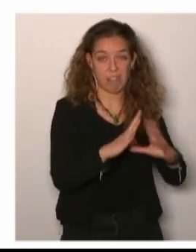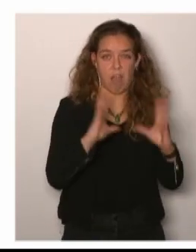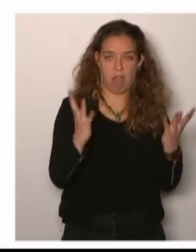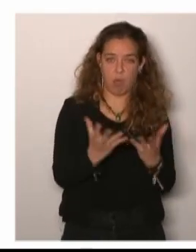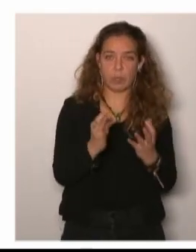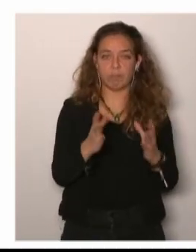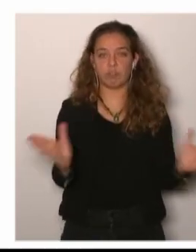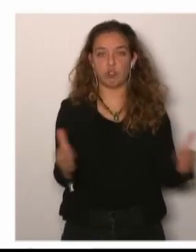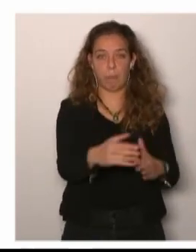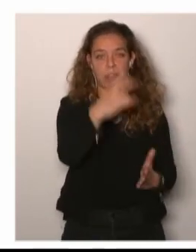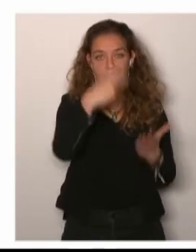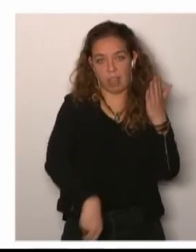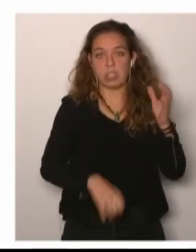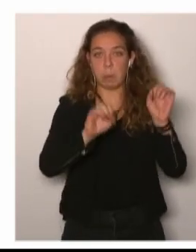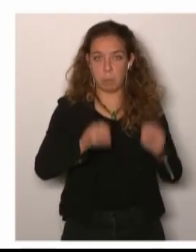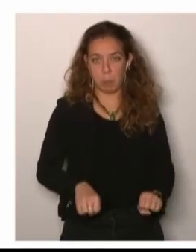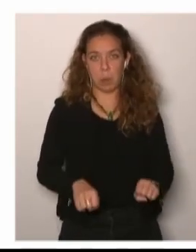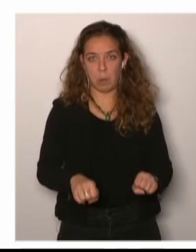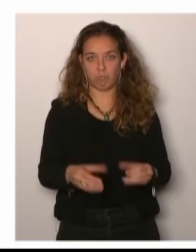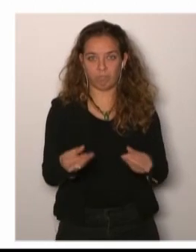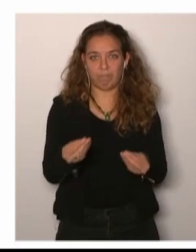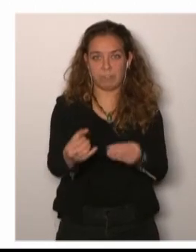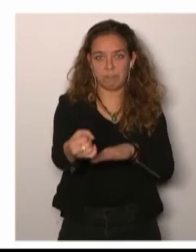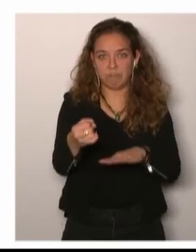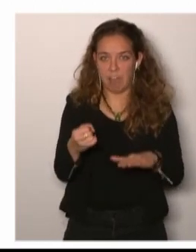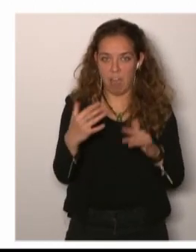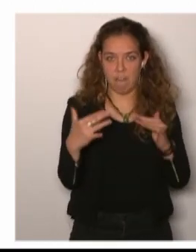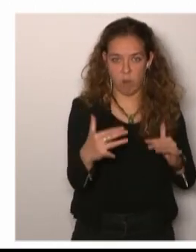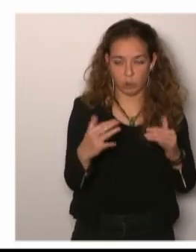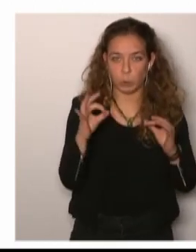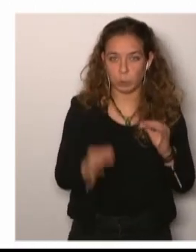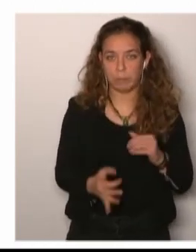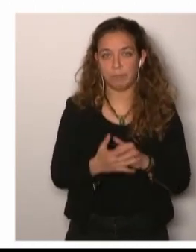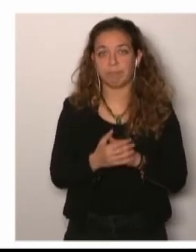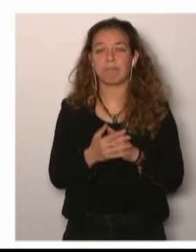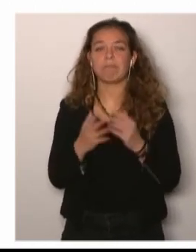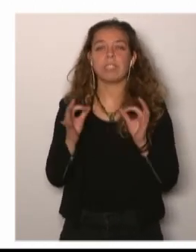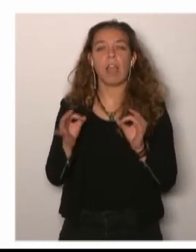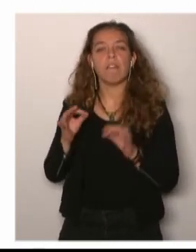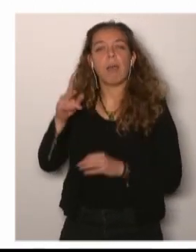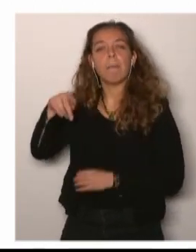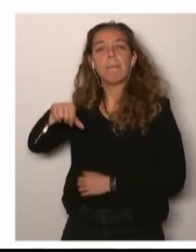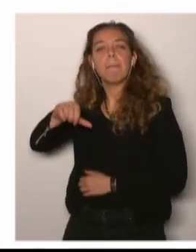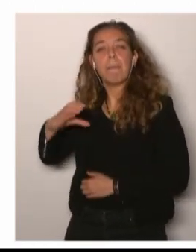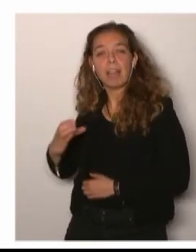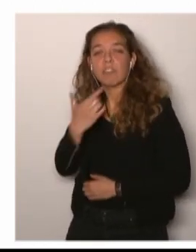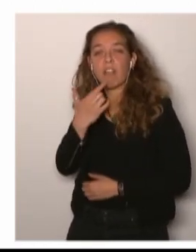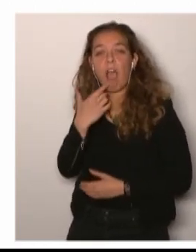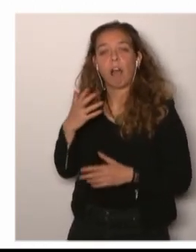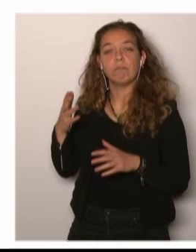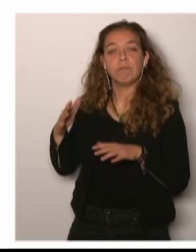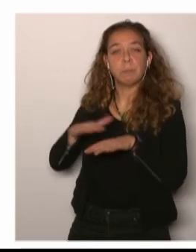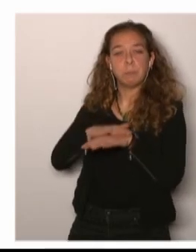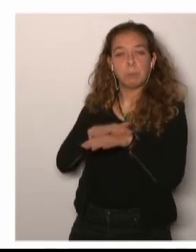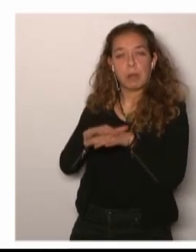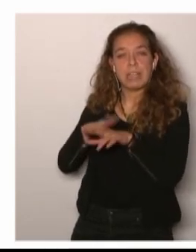influence. Common agricultural policy I referred to, but also things like sunbeds. Sunbeds are a